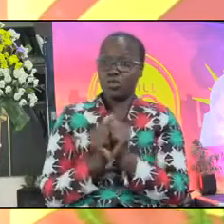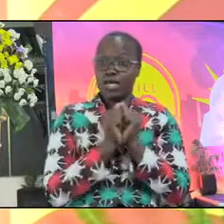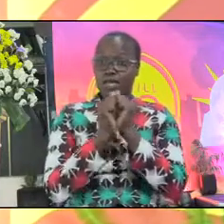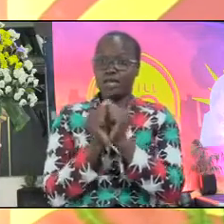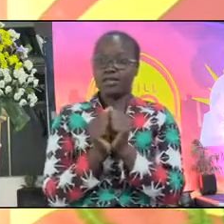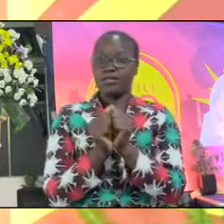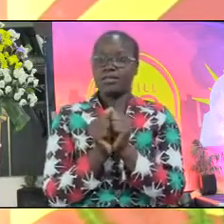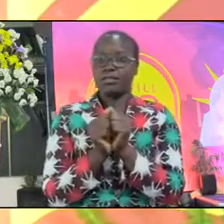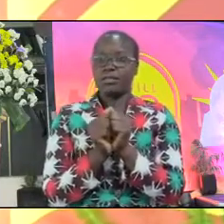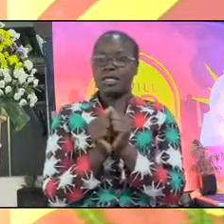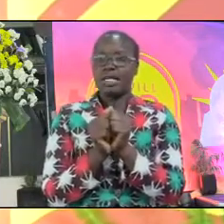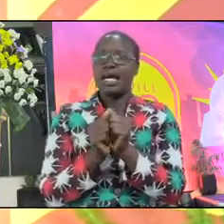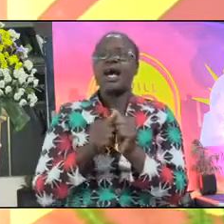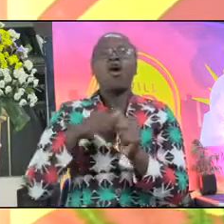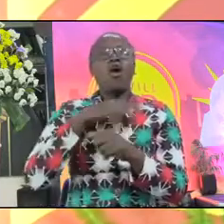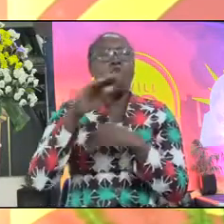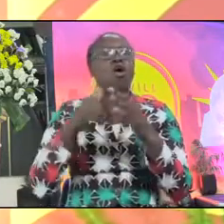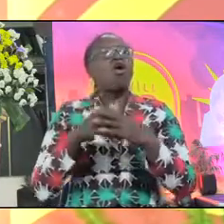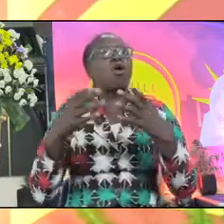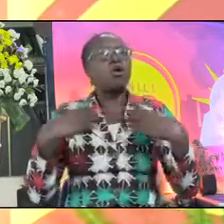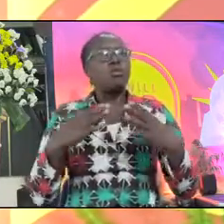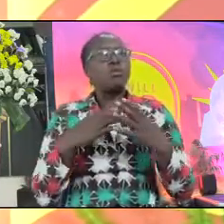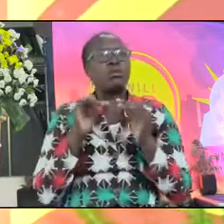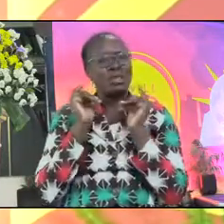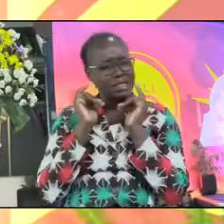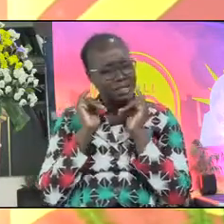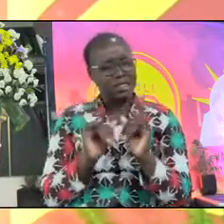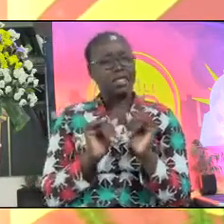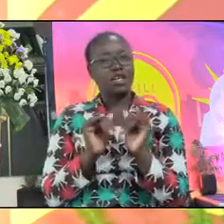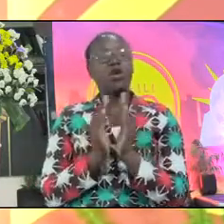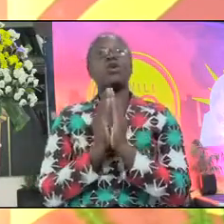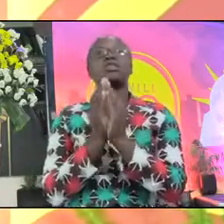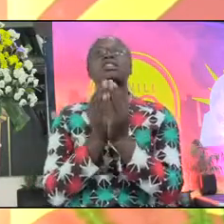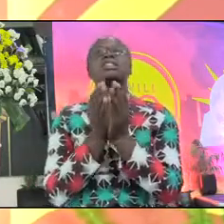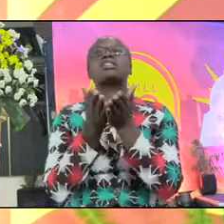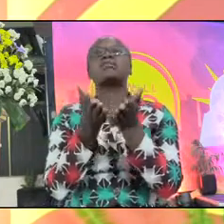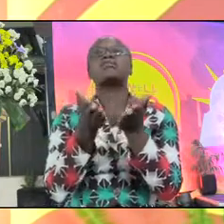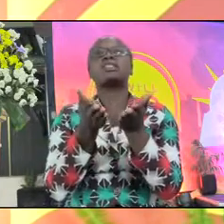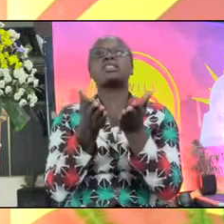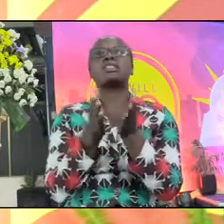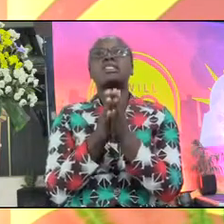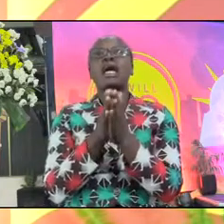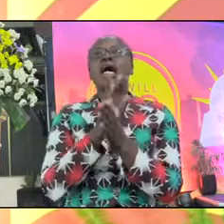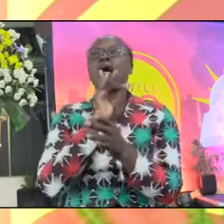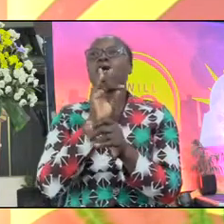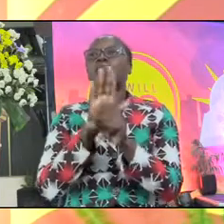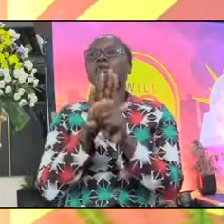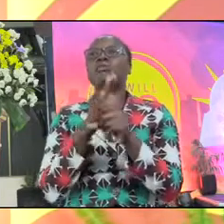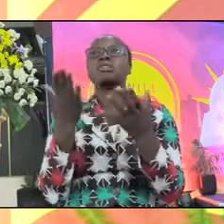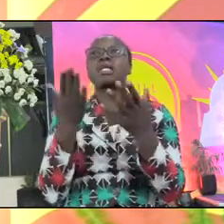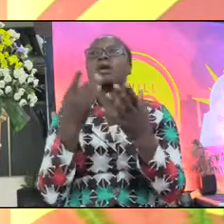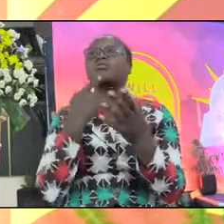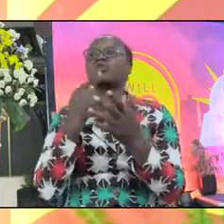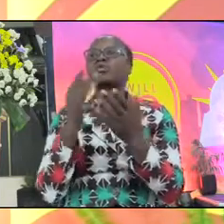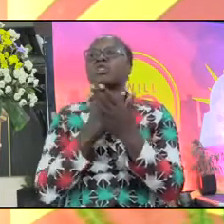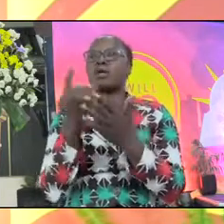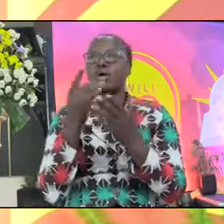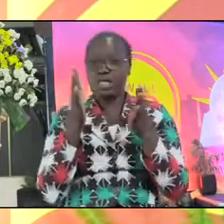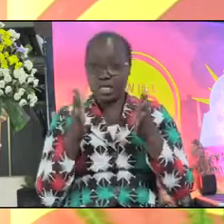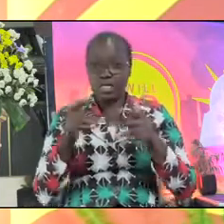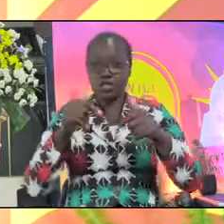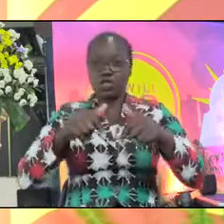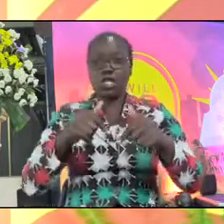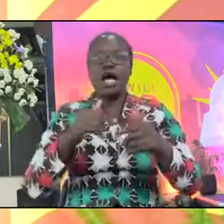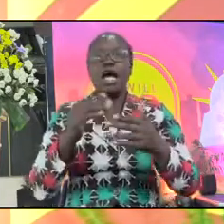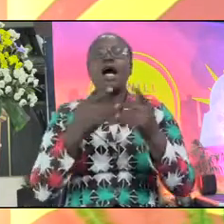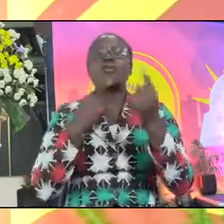together. Everybody's got to stay on the ship. I'm talking to some husband here today. I'm